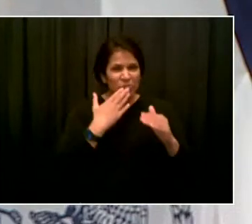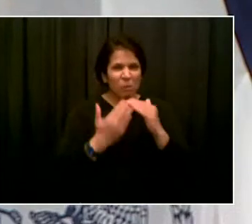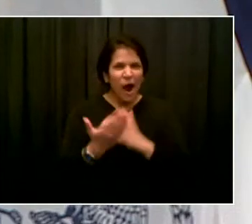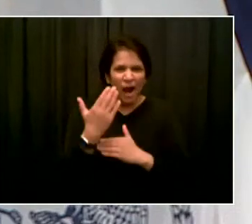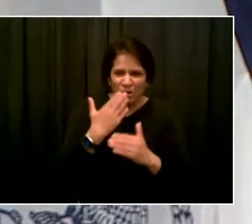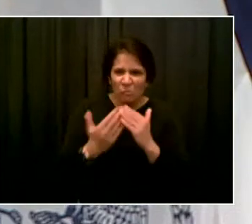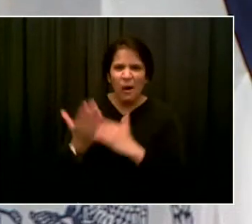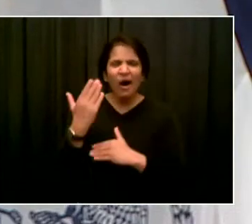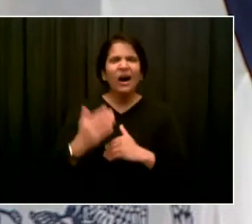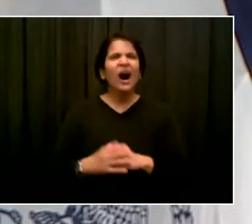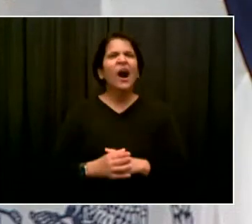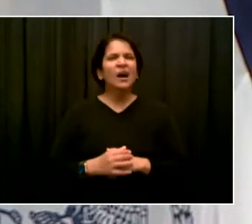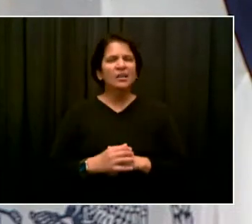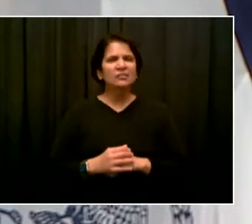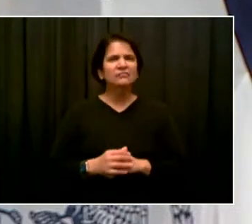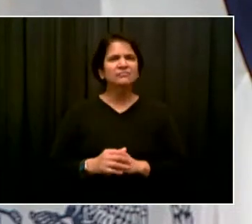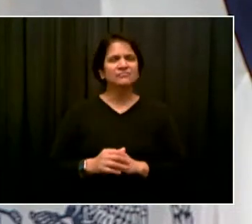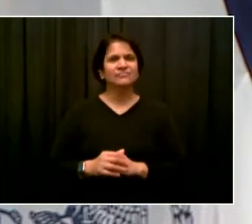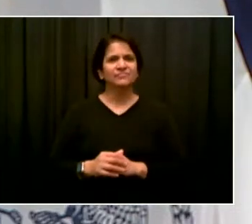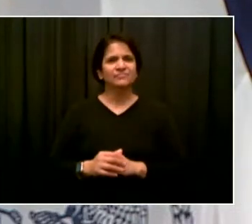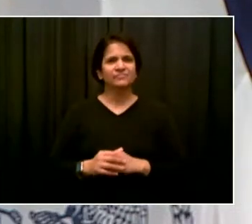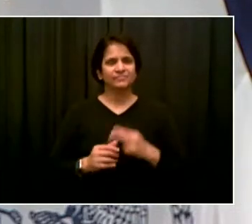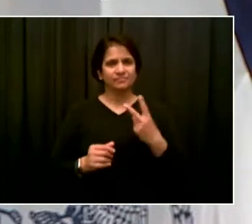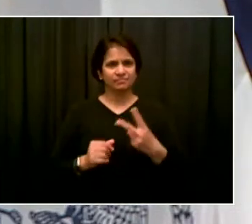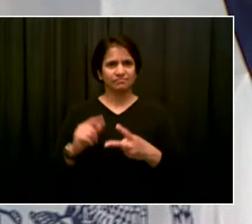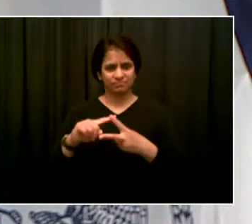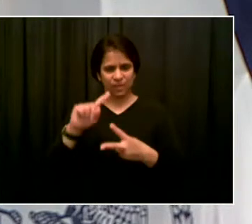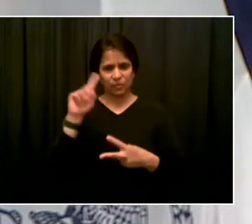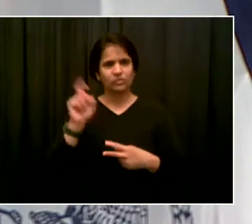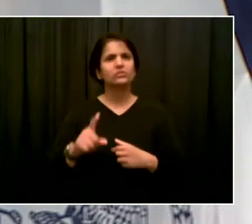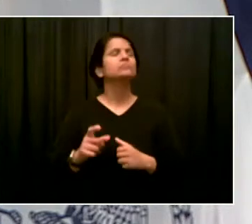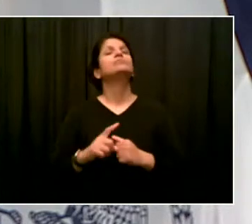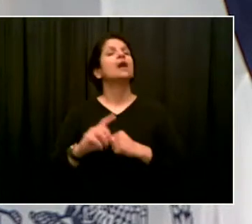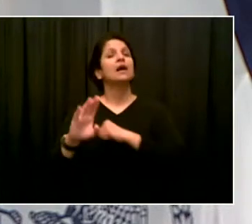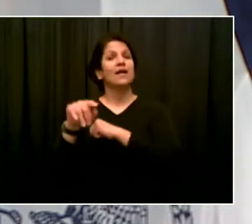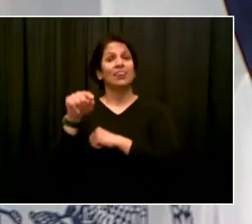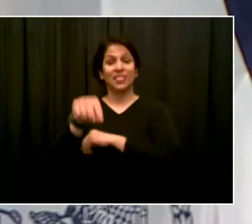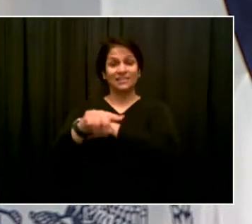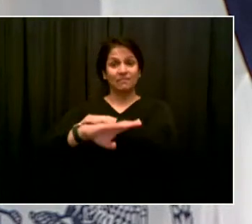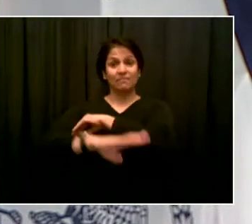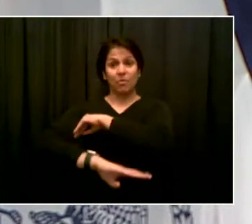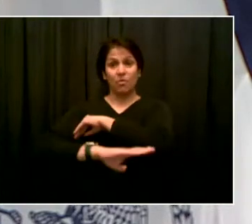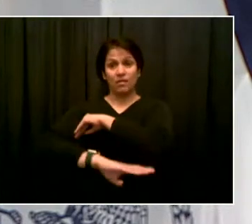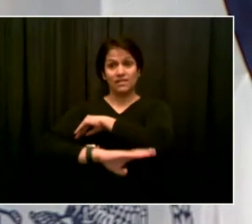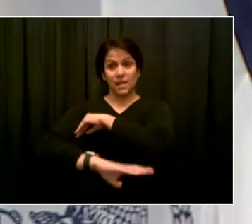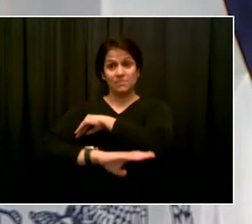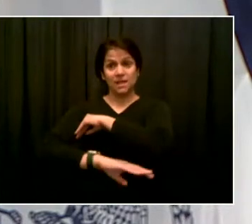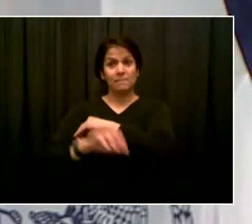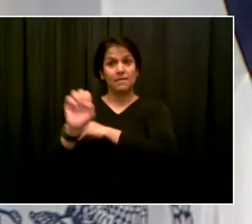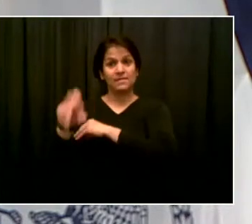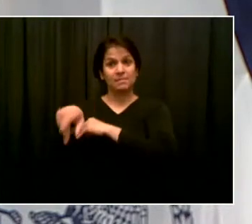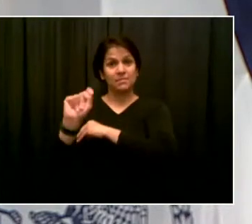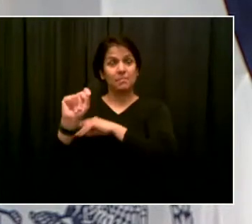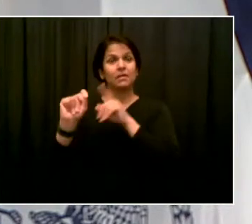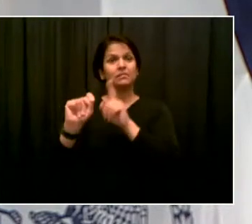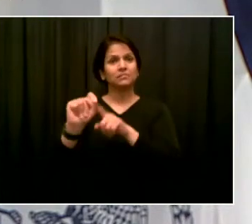in September, as you mentioned yesterday about the mental health and school will be open, how you will evaluate